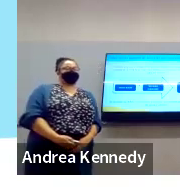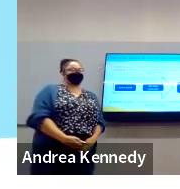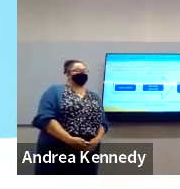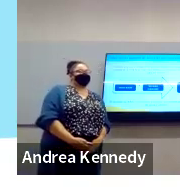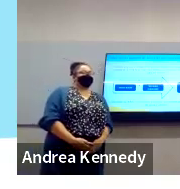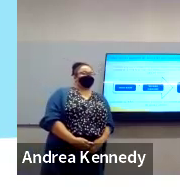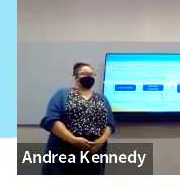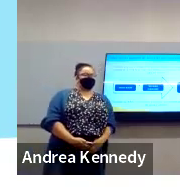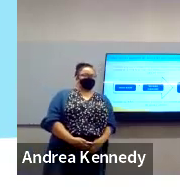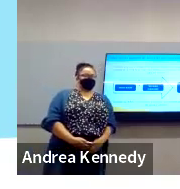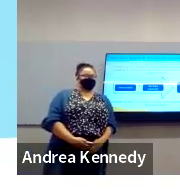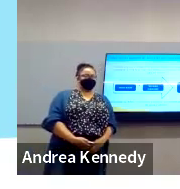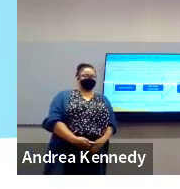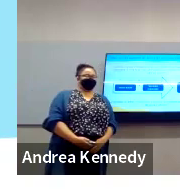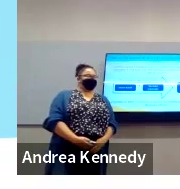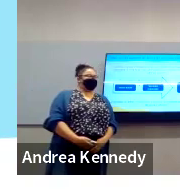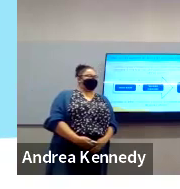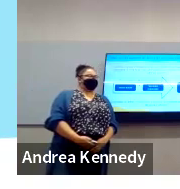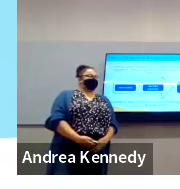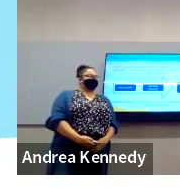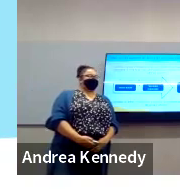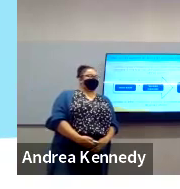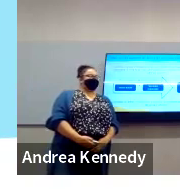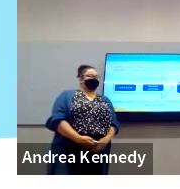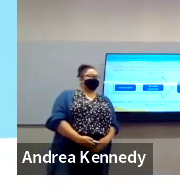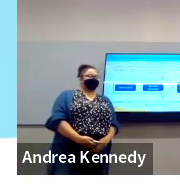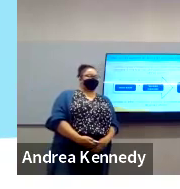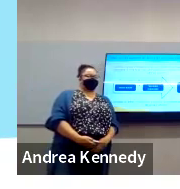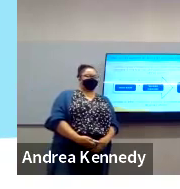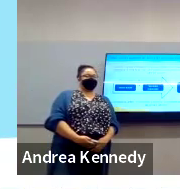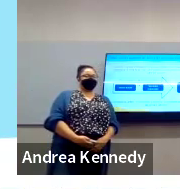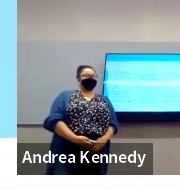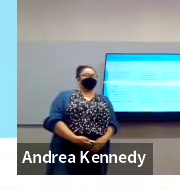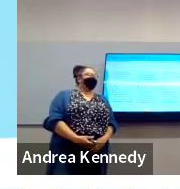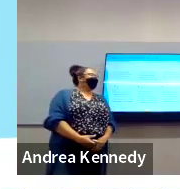que ustedes puedan beneficiarse del ajuste y aplicarlo a su renta.